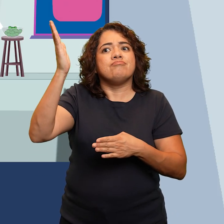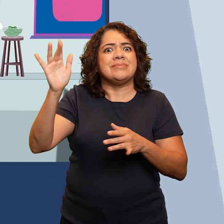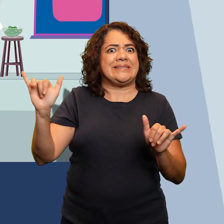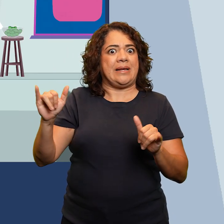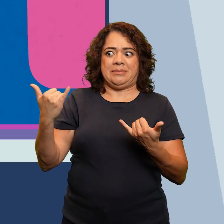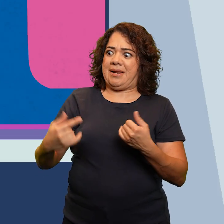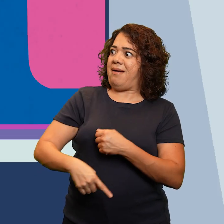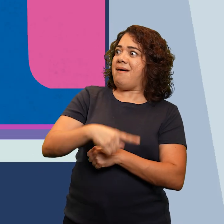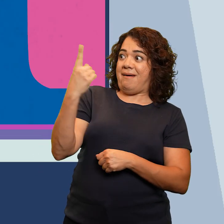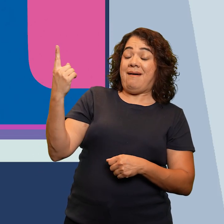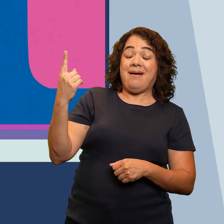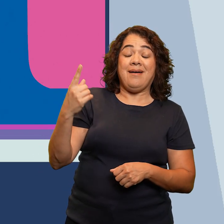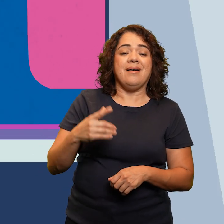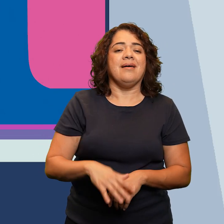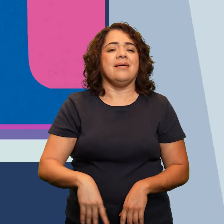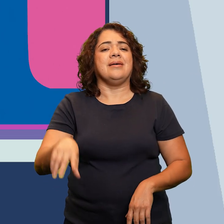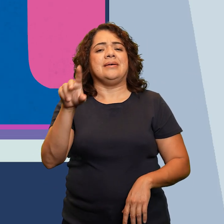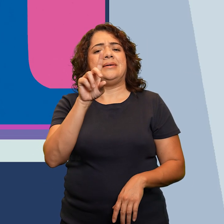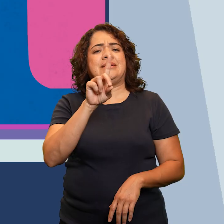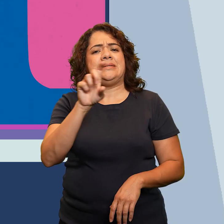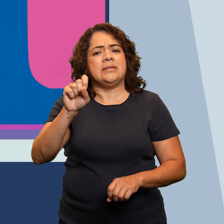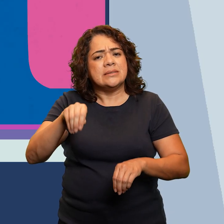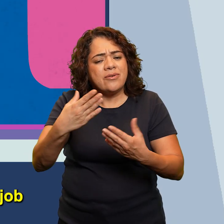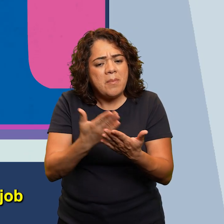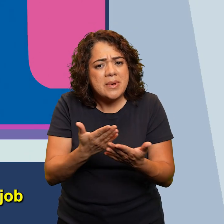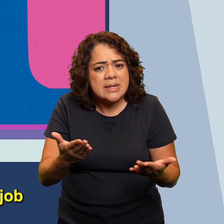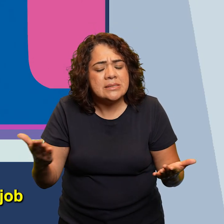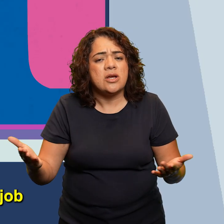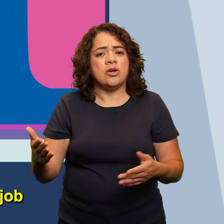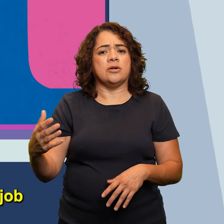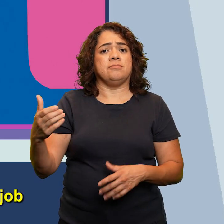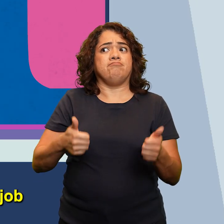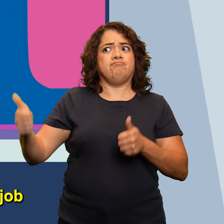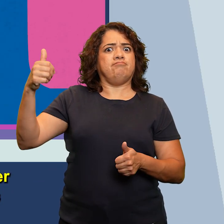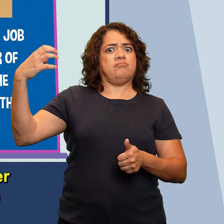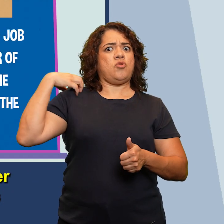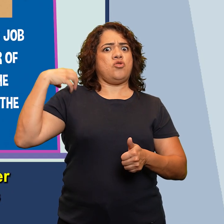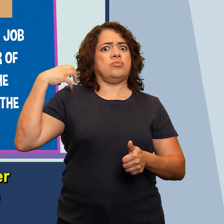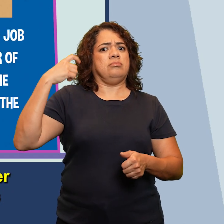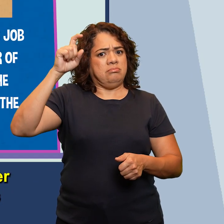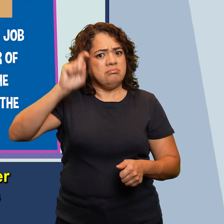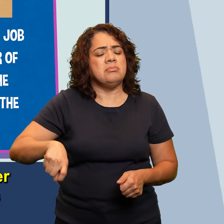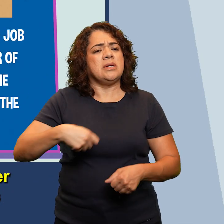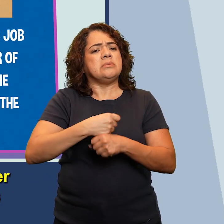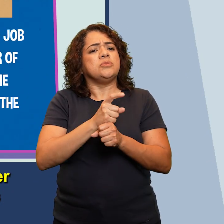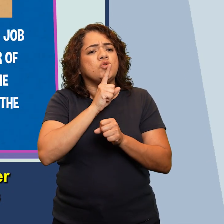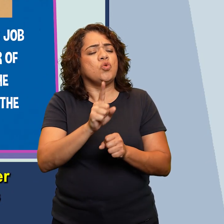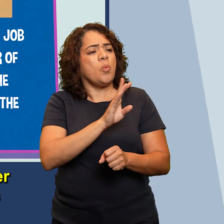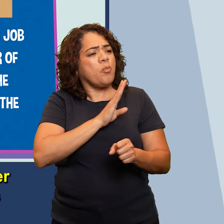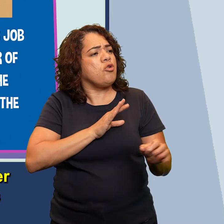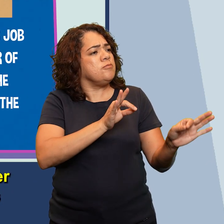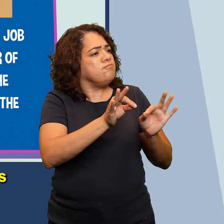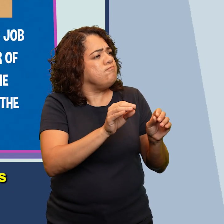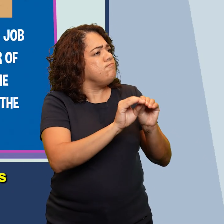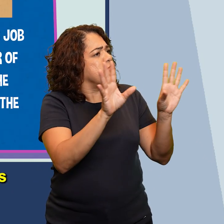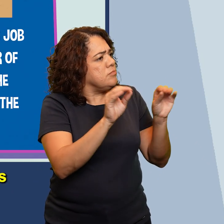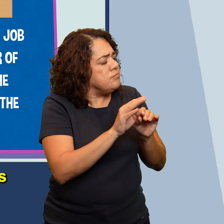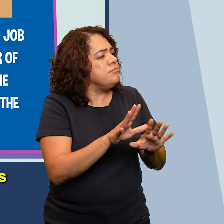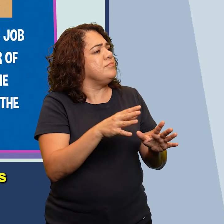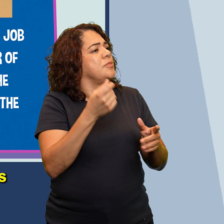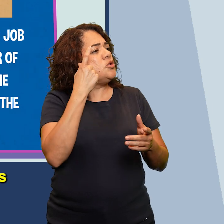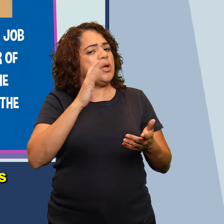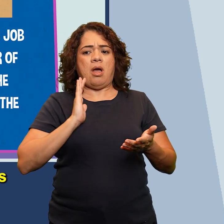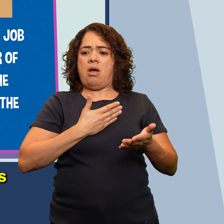as this one today. DDS also supplies training materials. It is the executive director's job to make sure every member of the board understands the